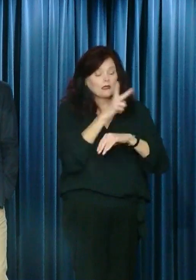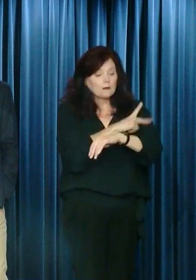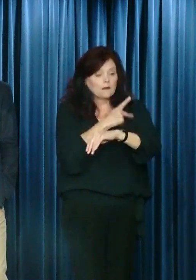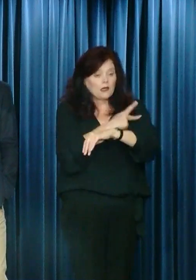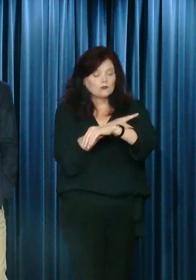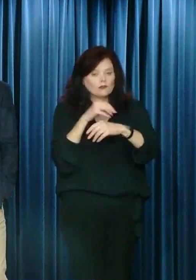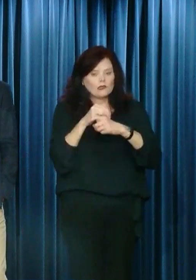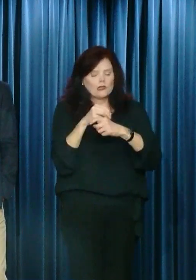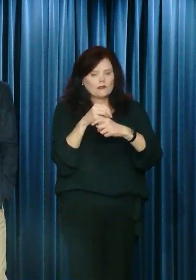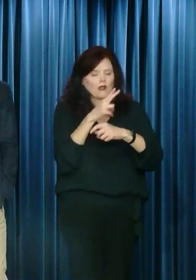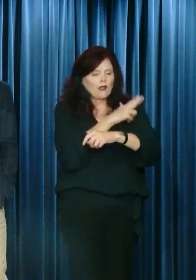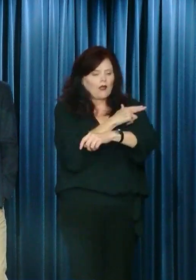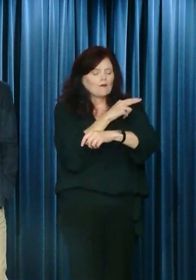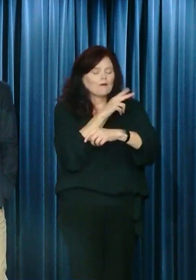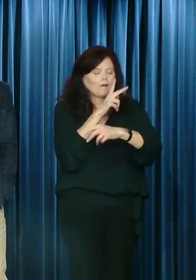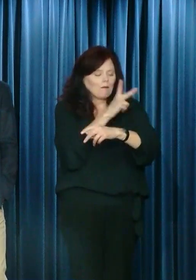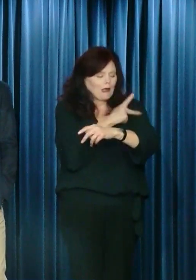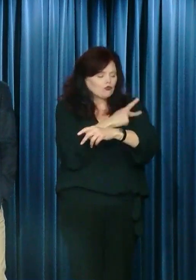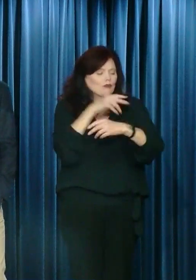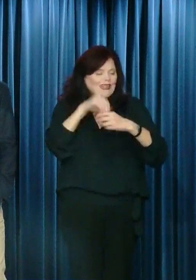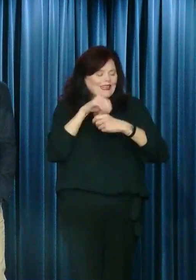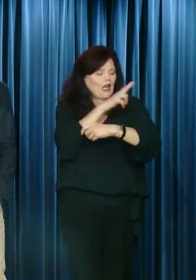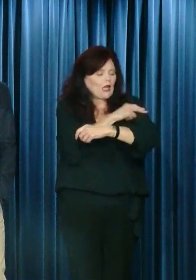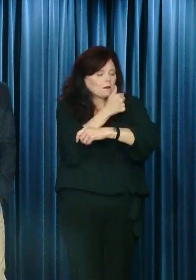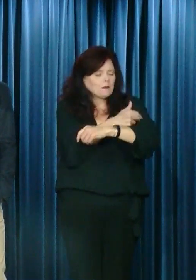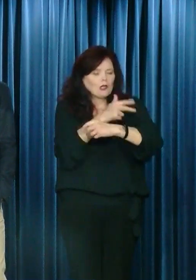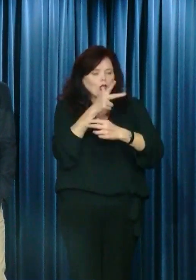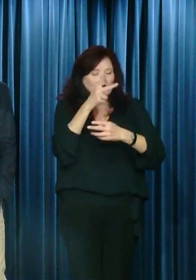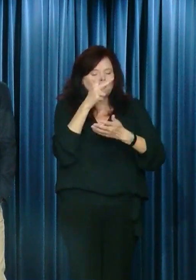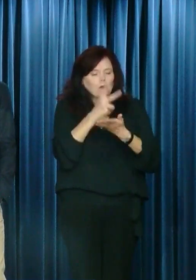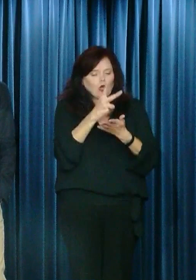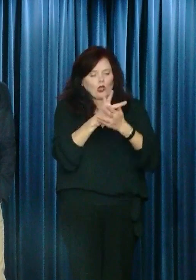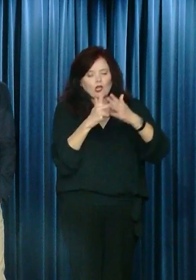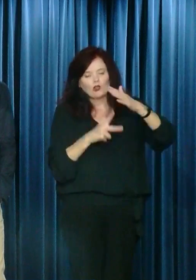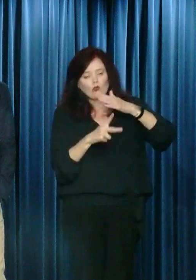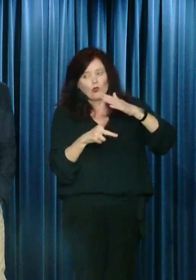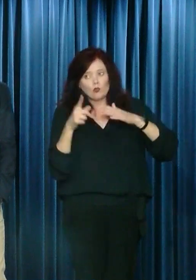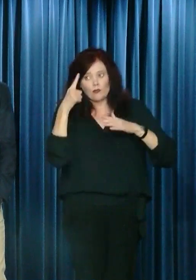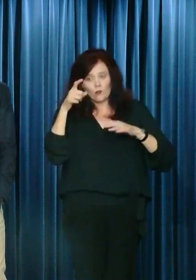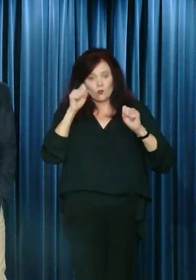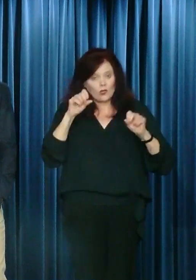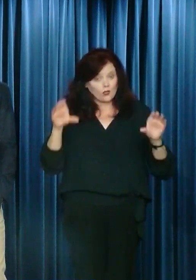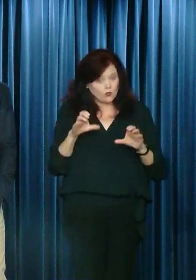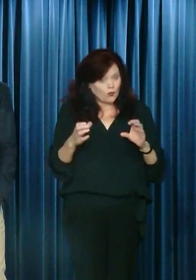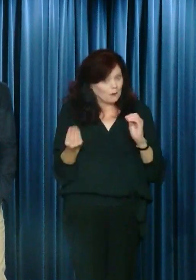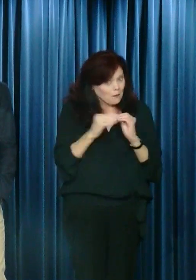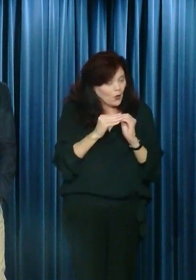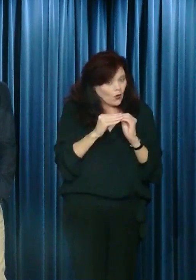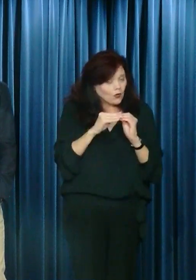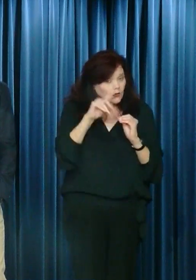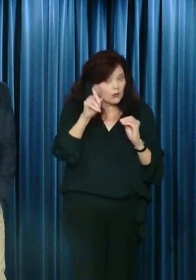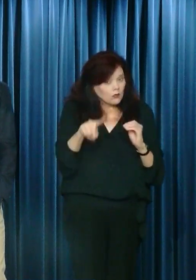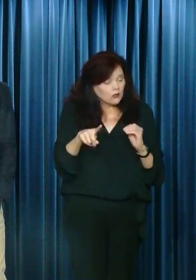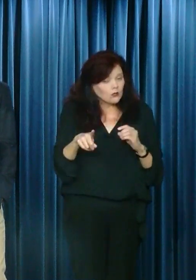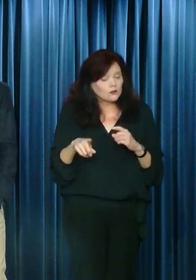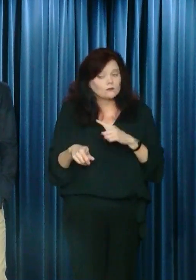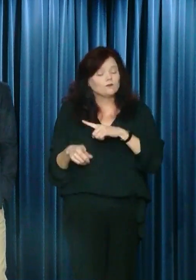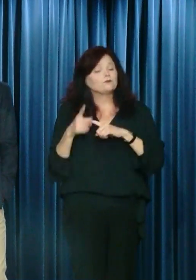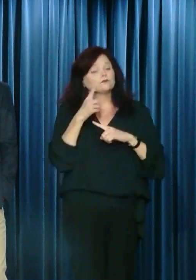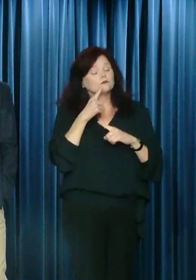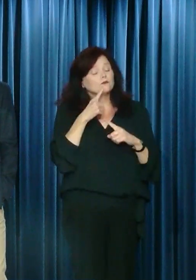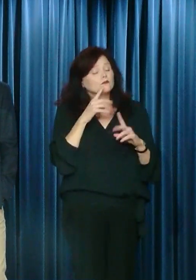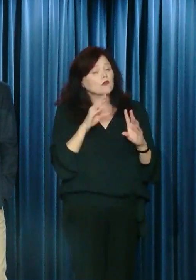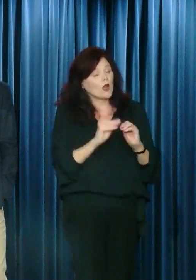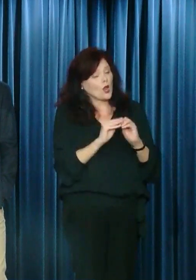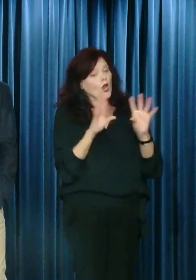in a hospital parking garage, do you feel like you could have done more the last 3 or 4 weeks or been more present? Well,